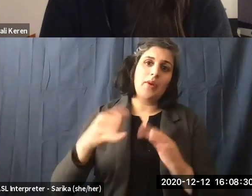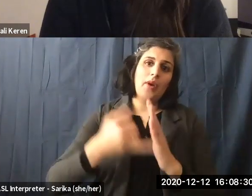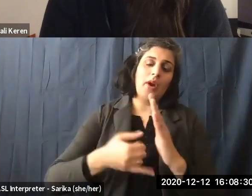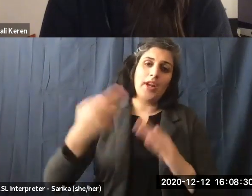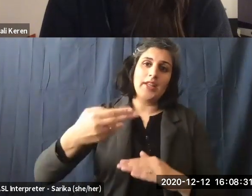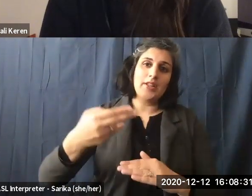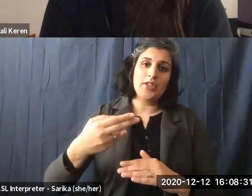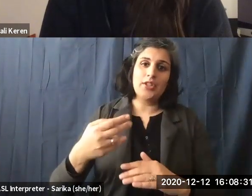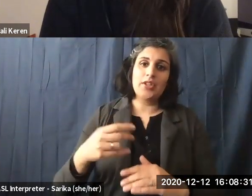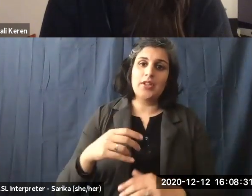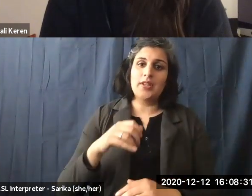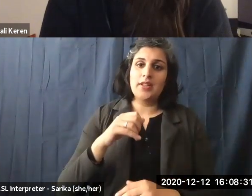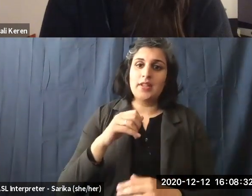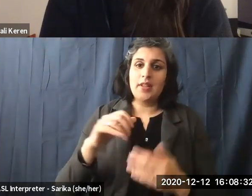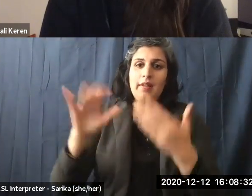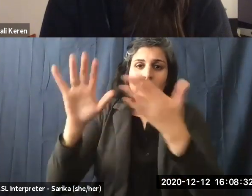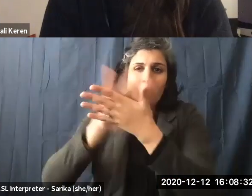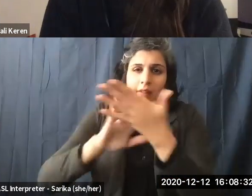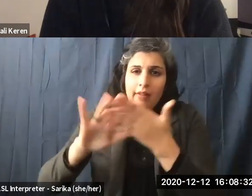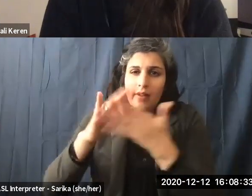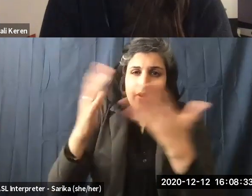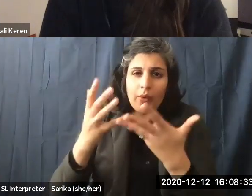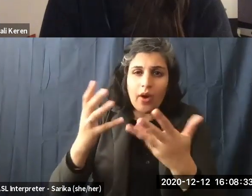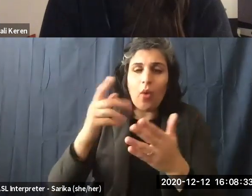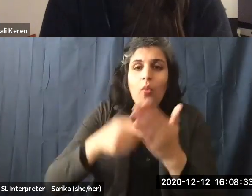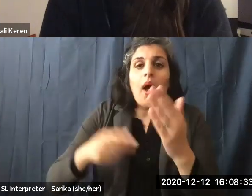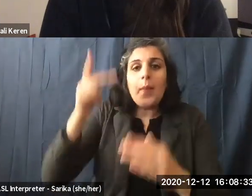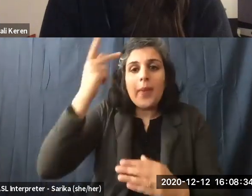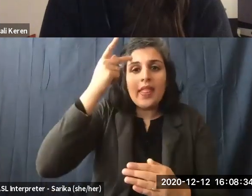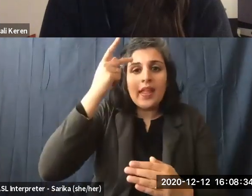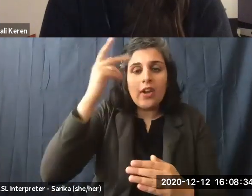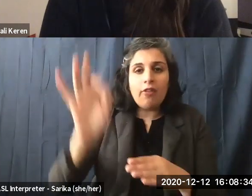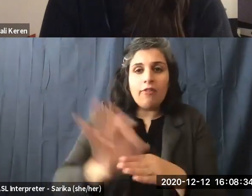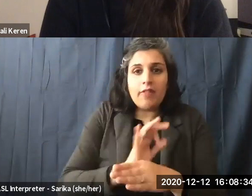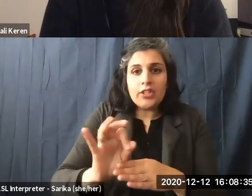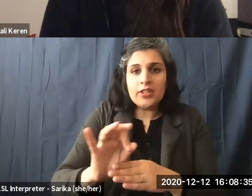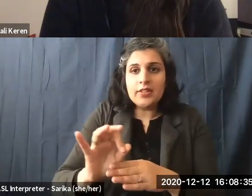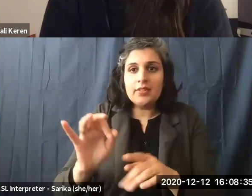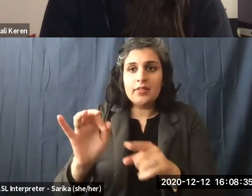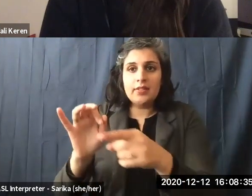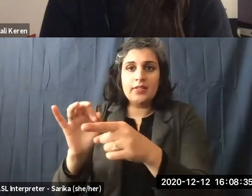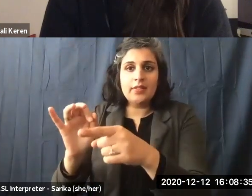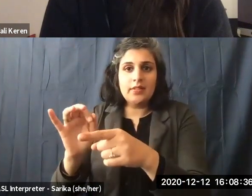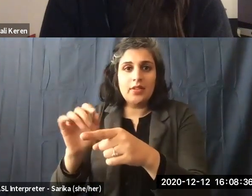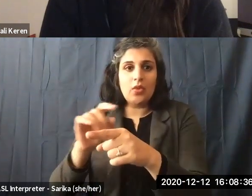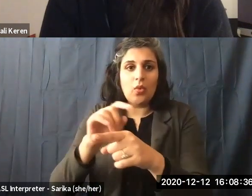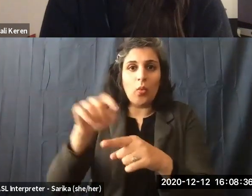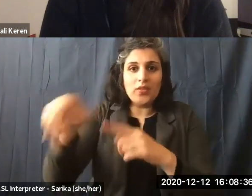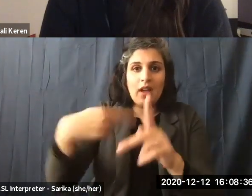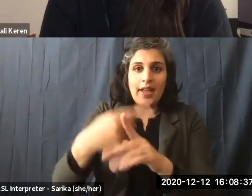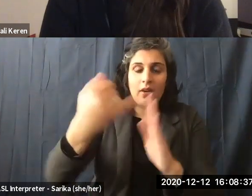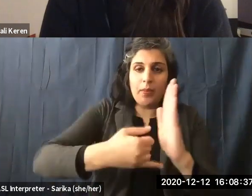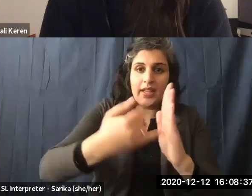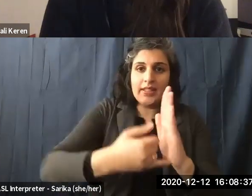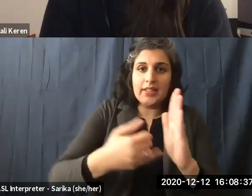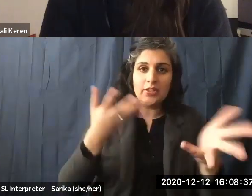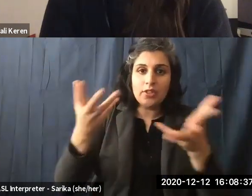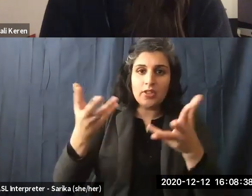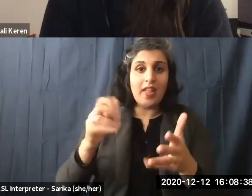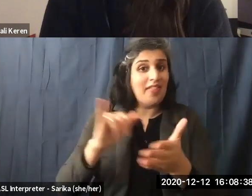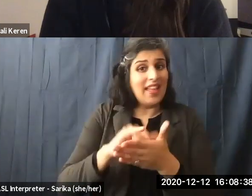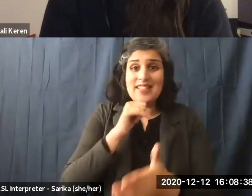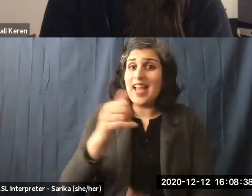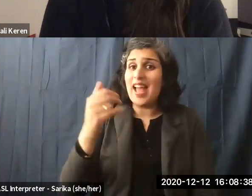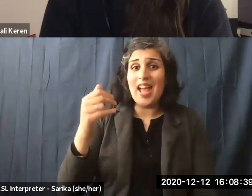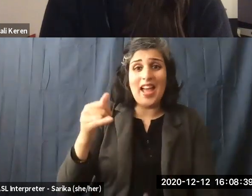that landscape obscuring? And what do those landscape, what political functions do those landscape paintings serve? That's not an art history question. So